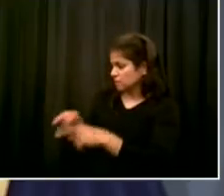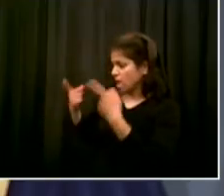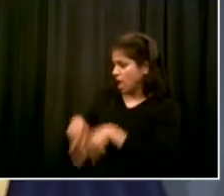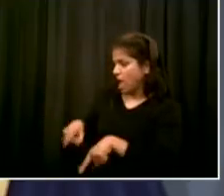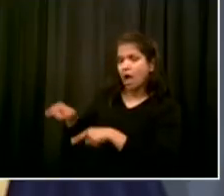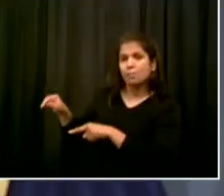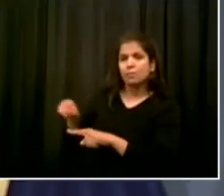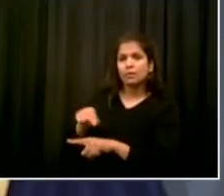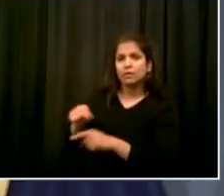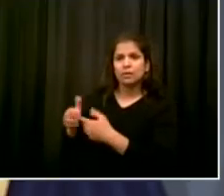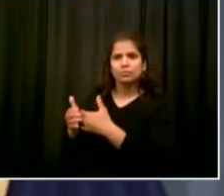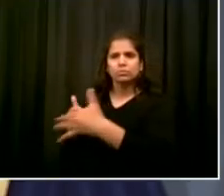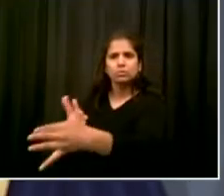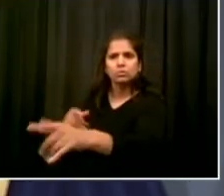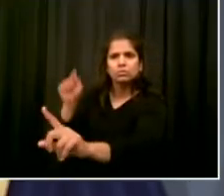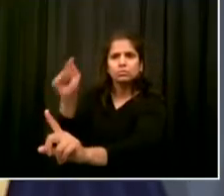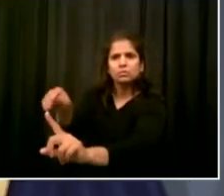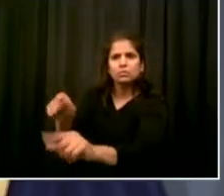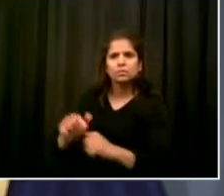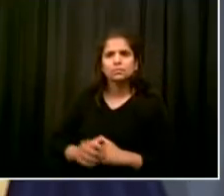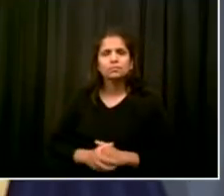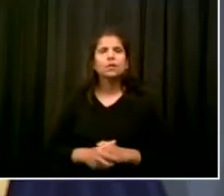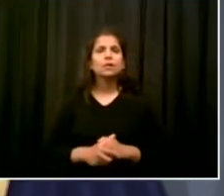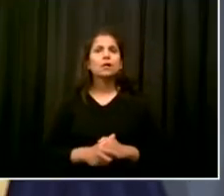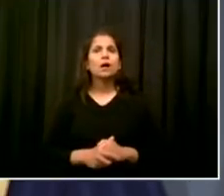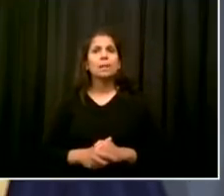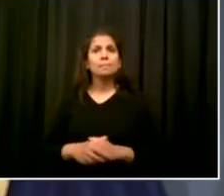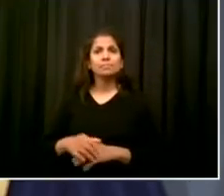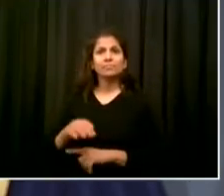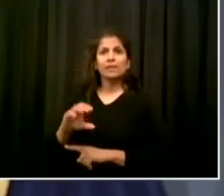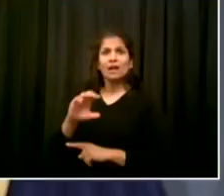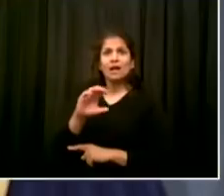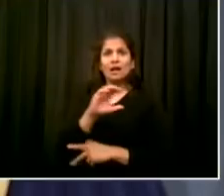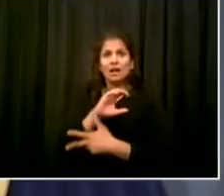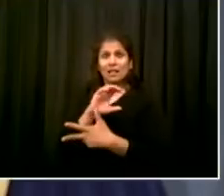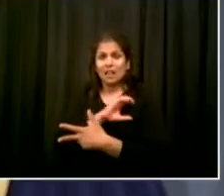officers in the recent activities with the protests. I want to see it go a